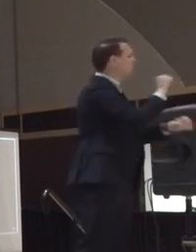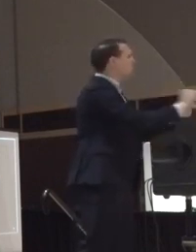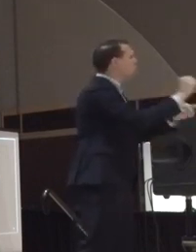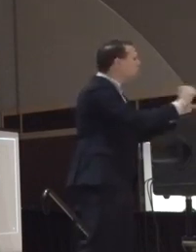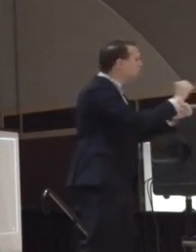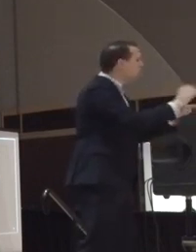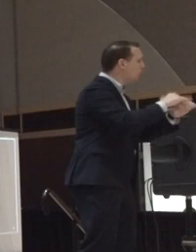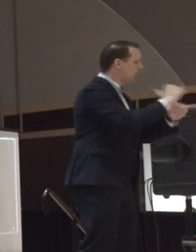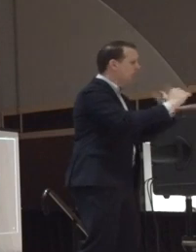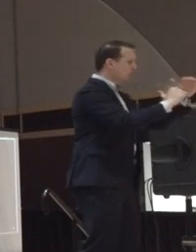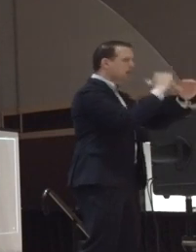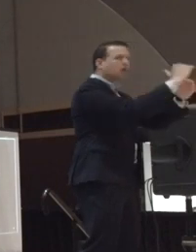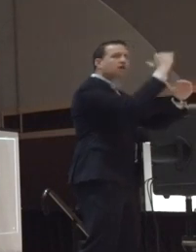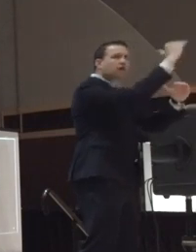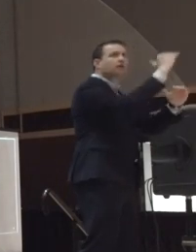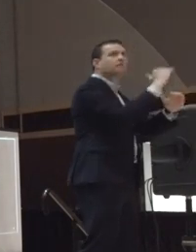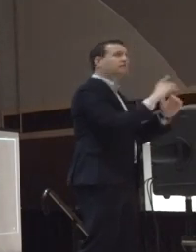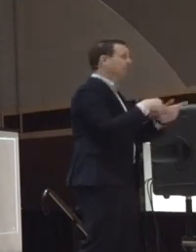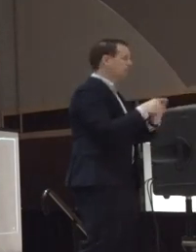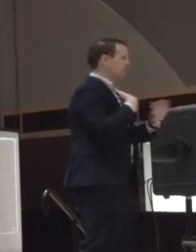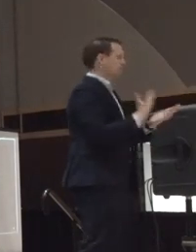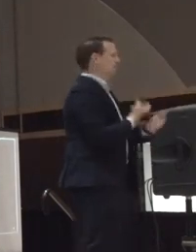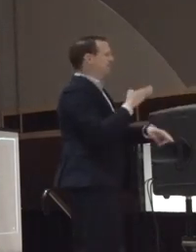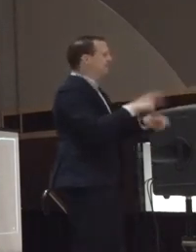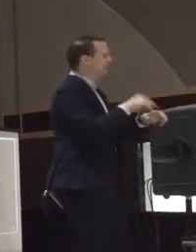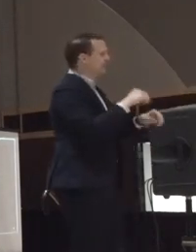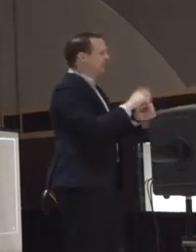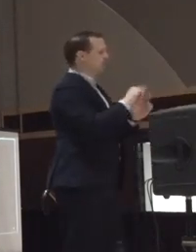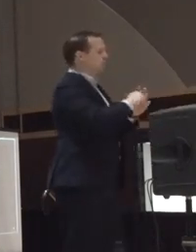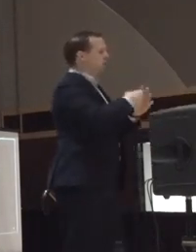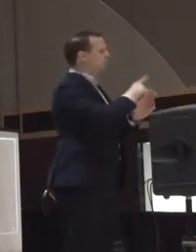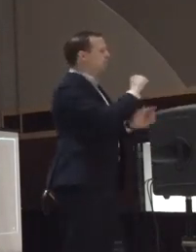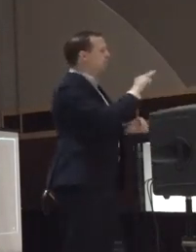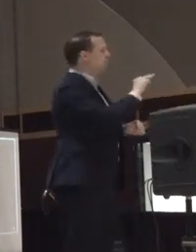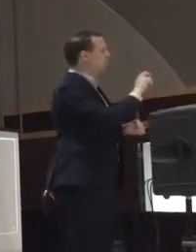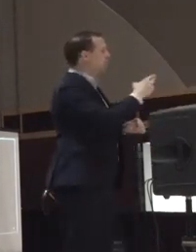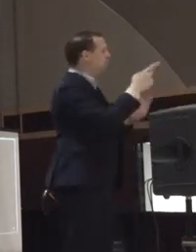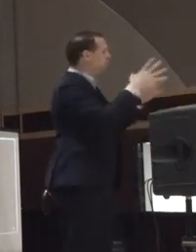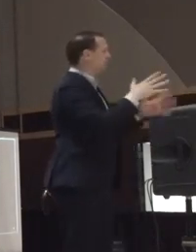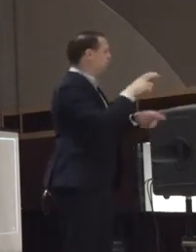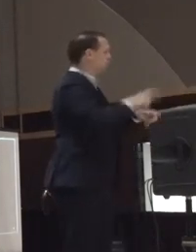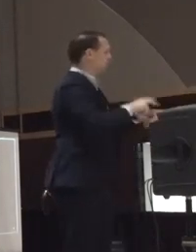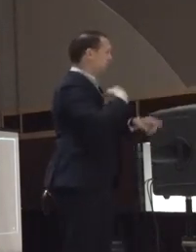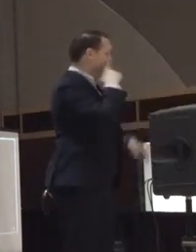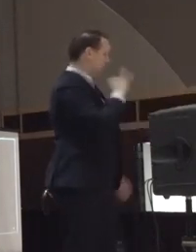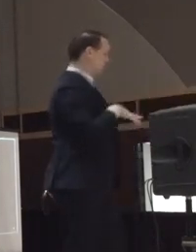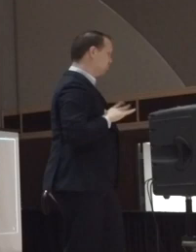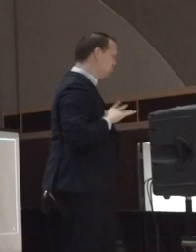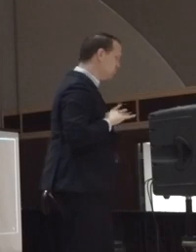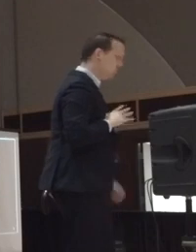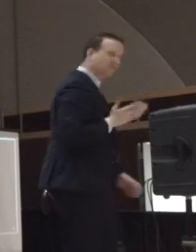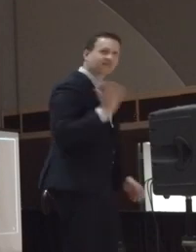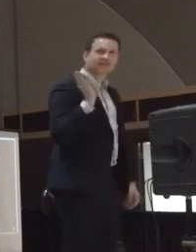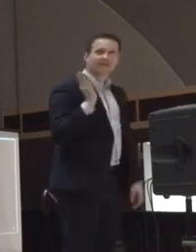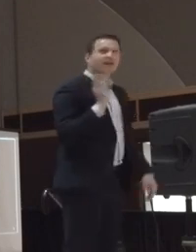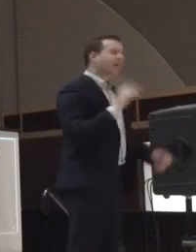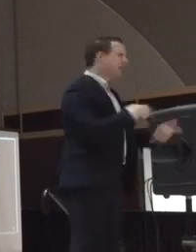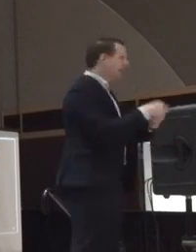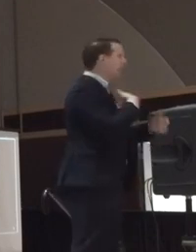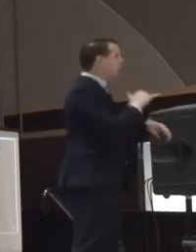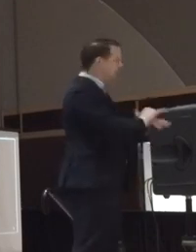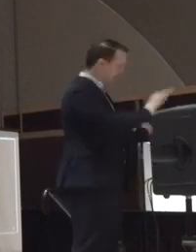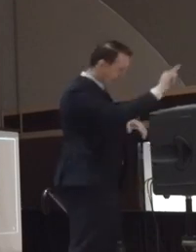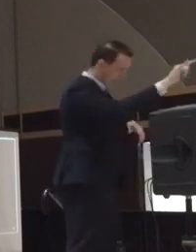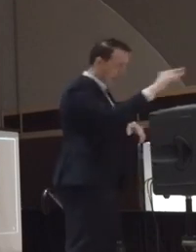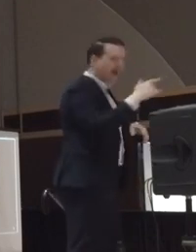rocket. And then I got to sit at the original launch director's chair. That was super cool. Then I was on a plane